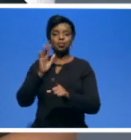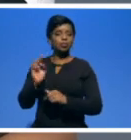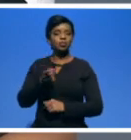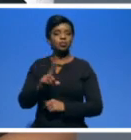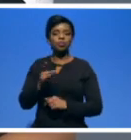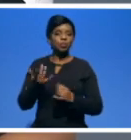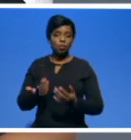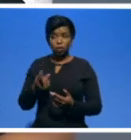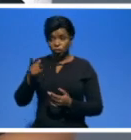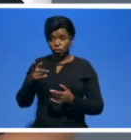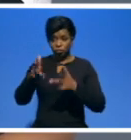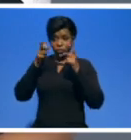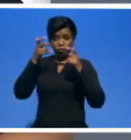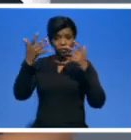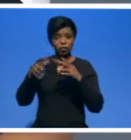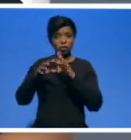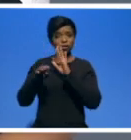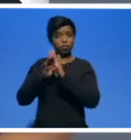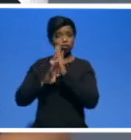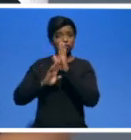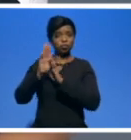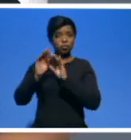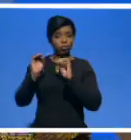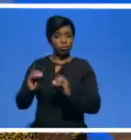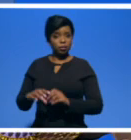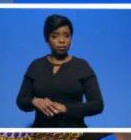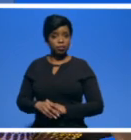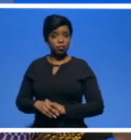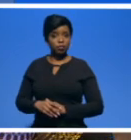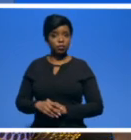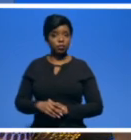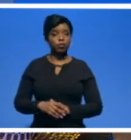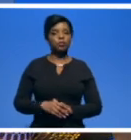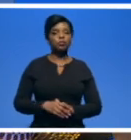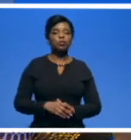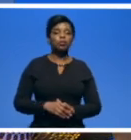noticed some impact, progressive stances? Well, Oskoki,